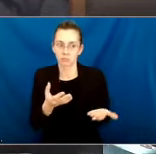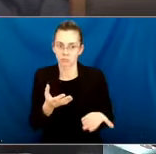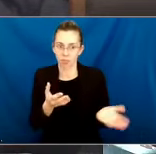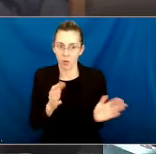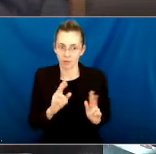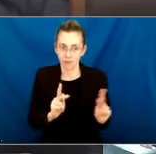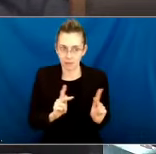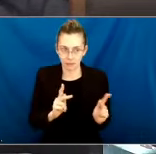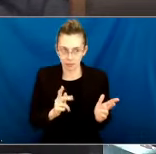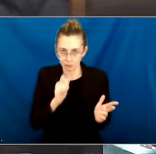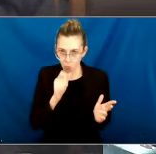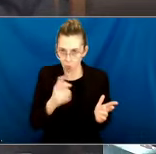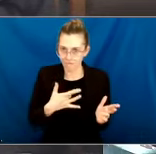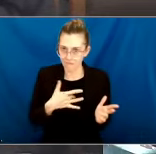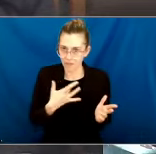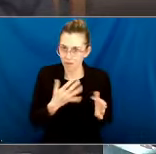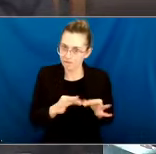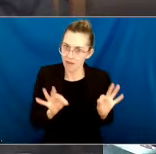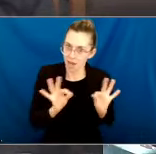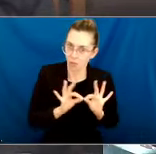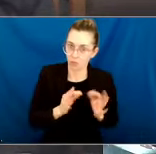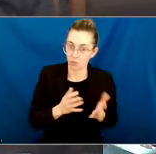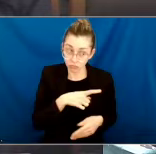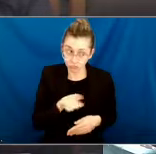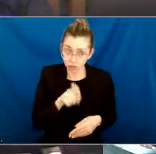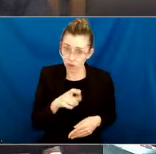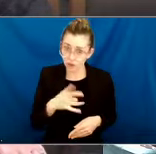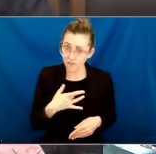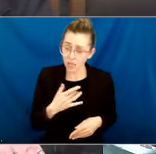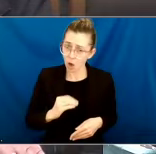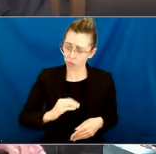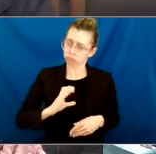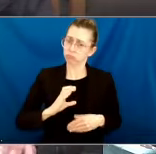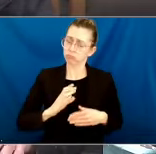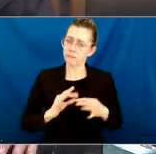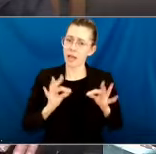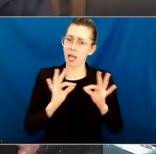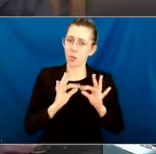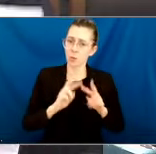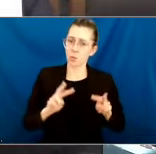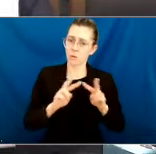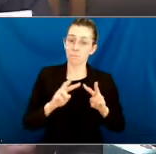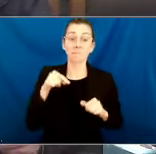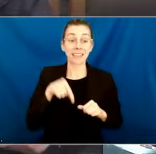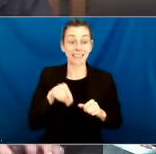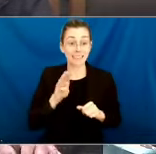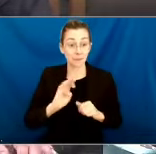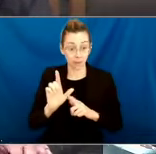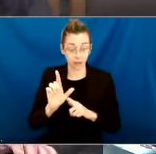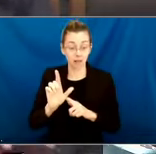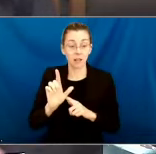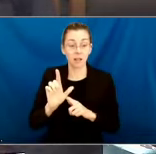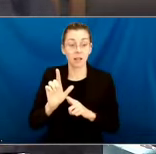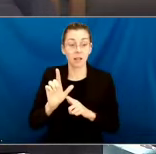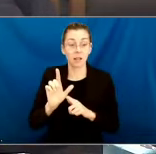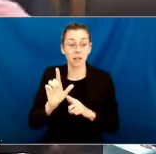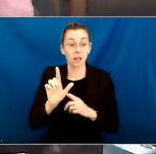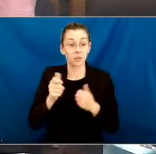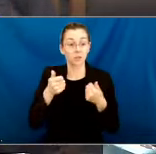devalued as they should. So this particular bill looks to rectify some of